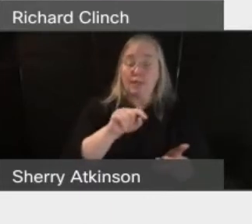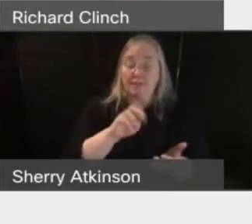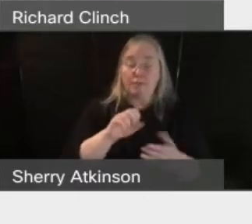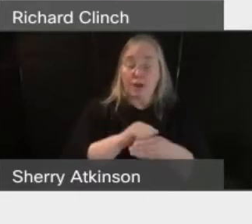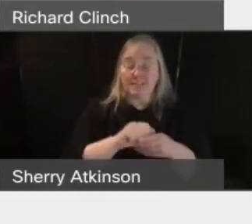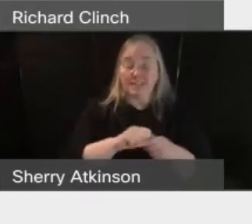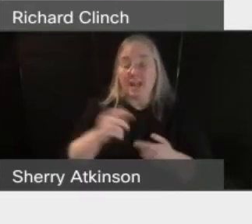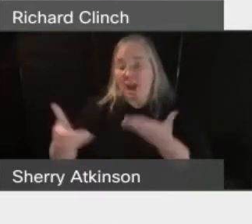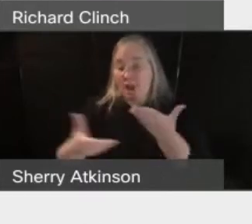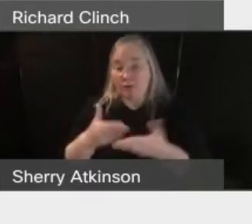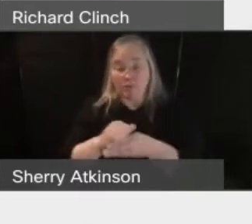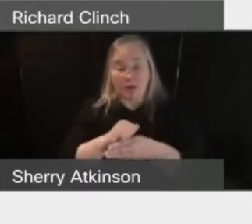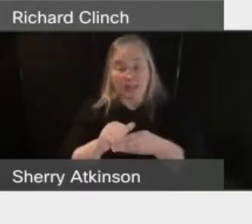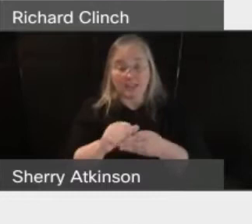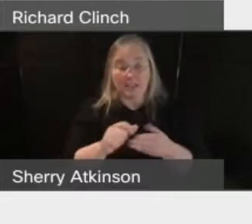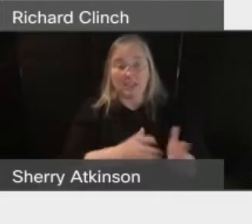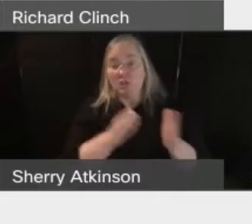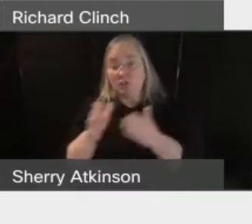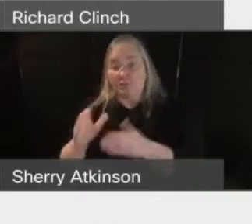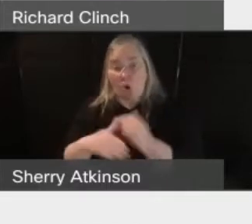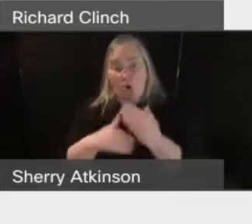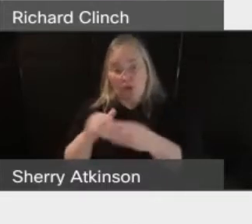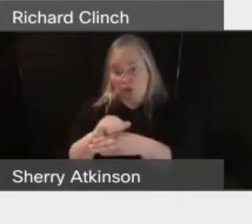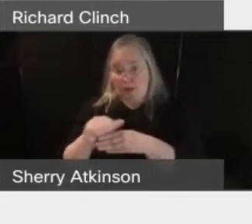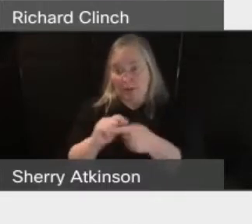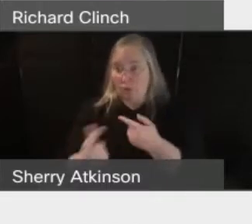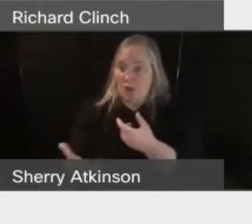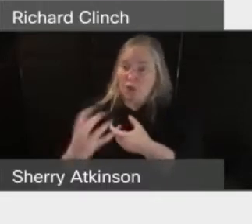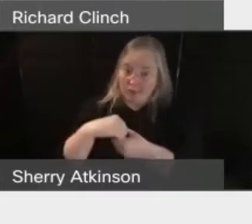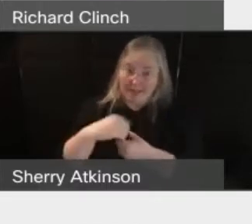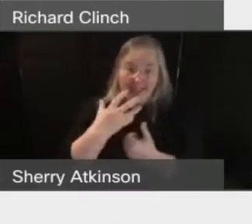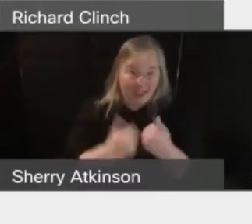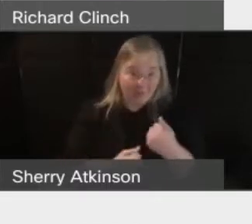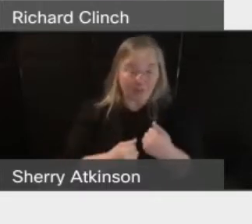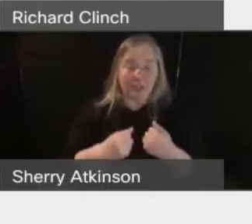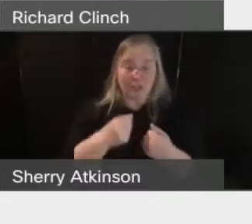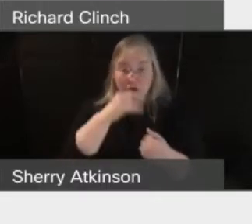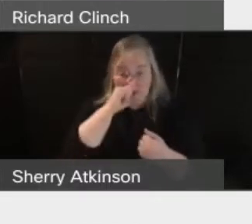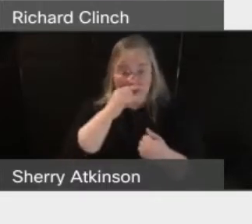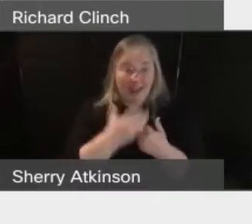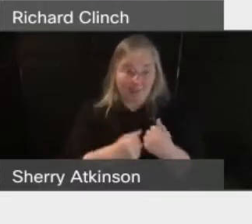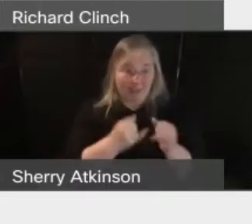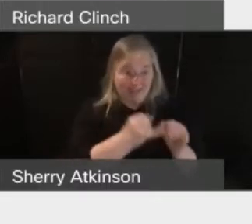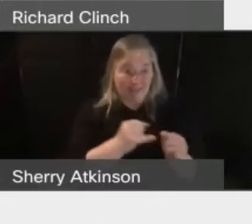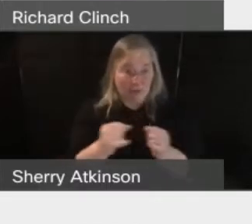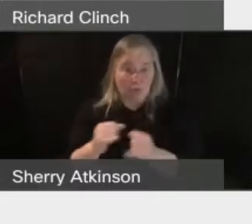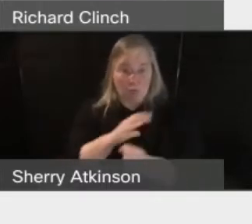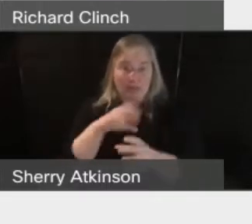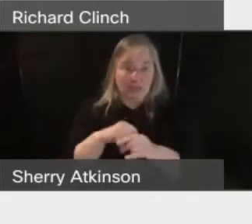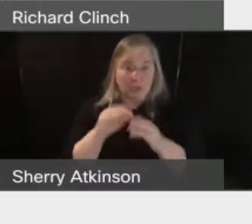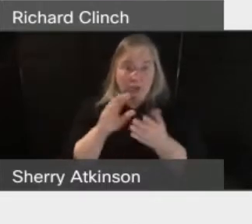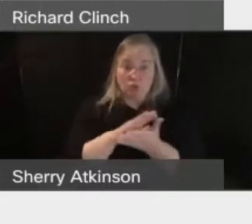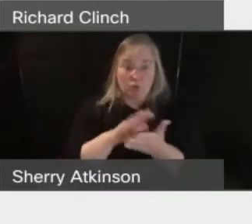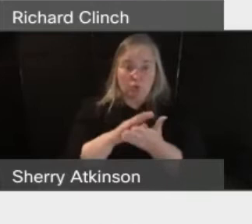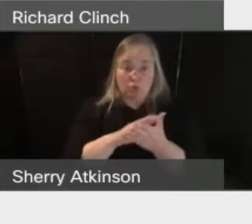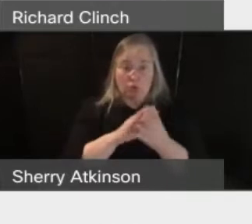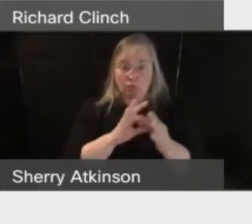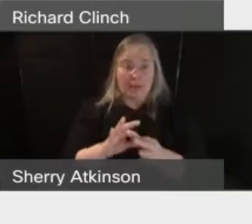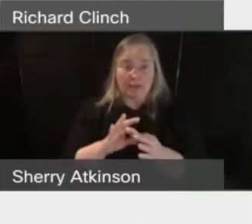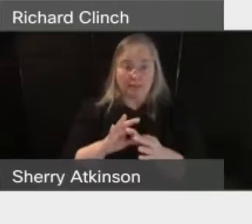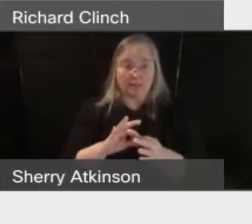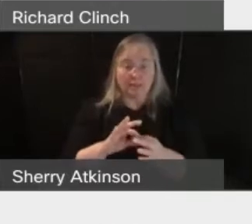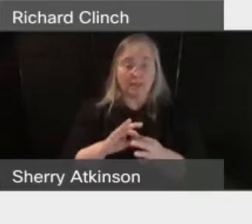the training to include every child, every individual within our school system around this